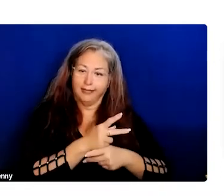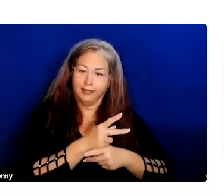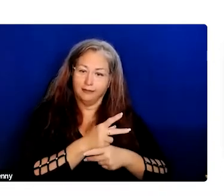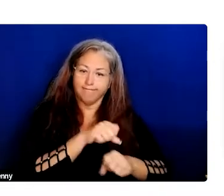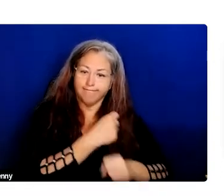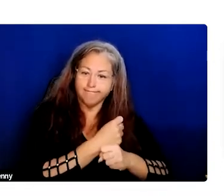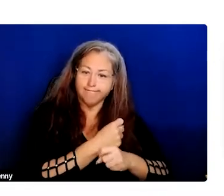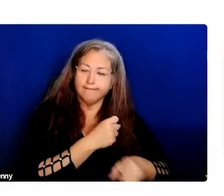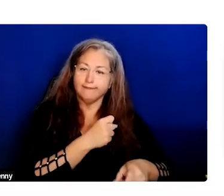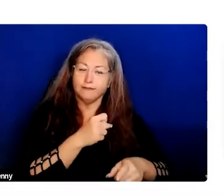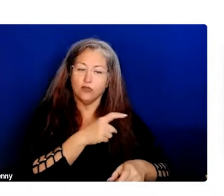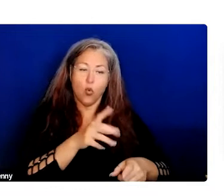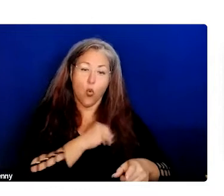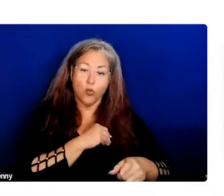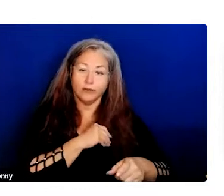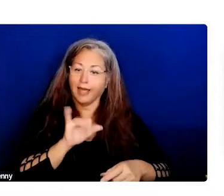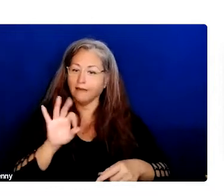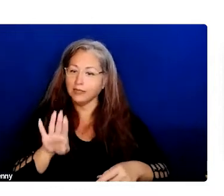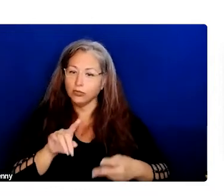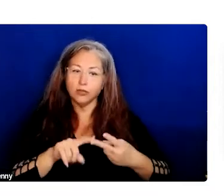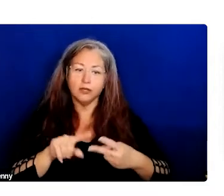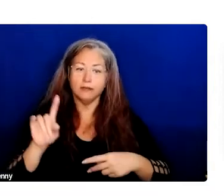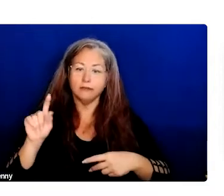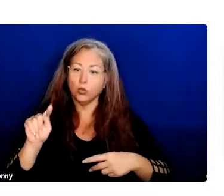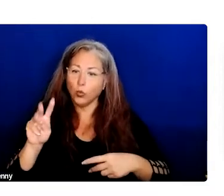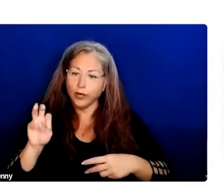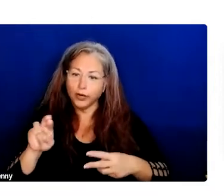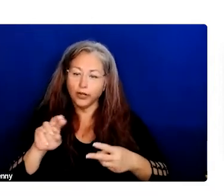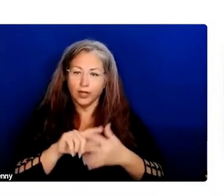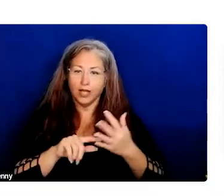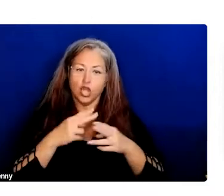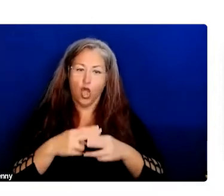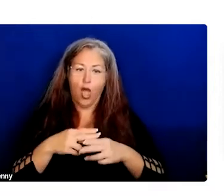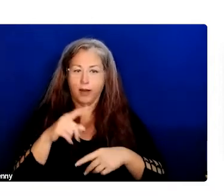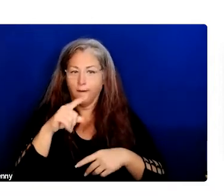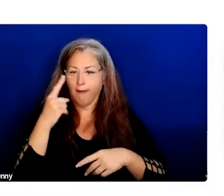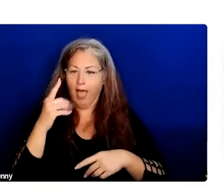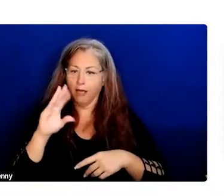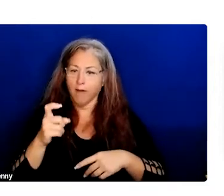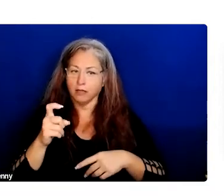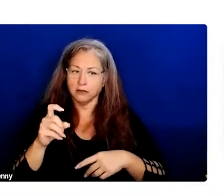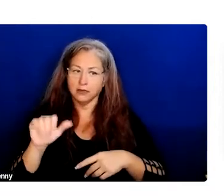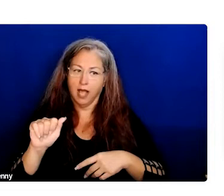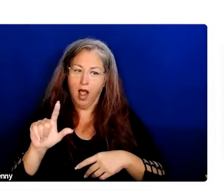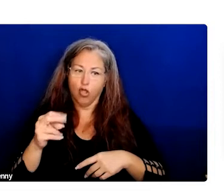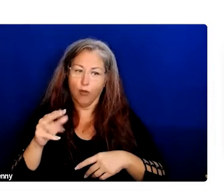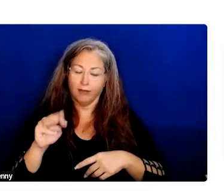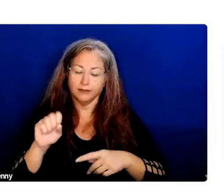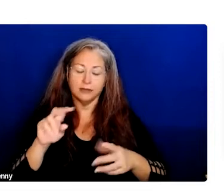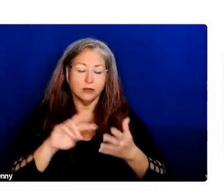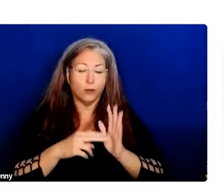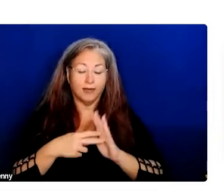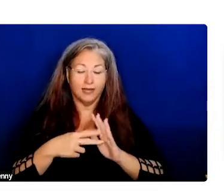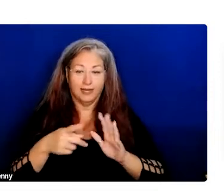the technology owners, so Facebook and Twitter. And these things are called black box algorithms. So it's hard for us to say when it